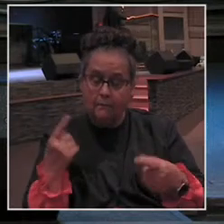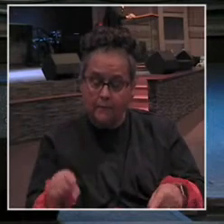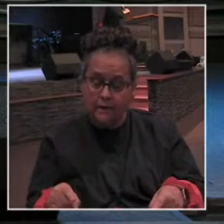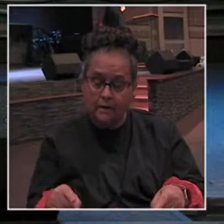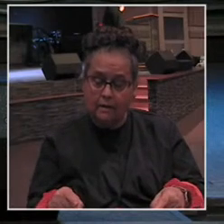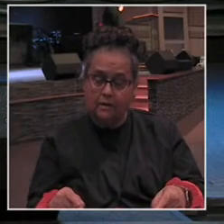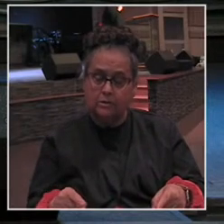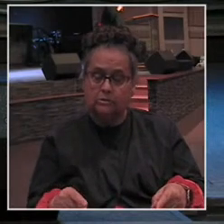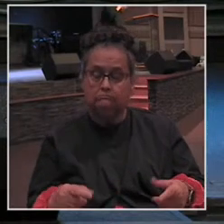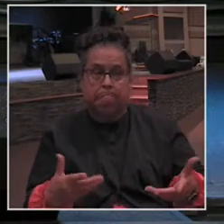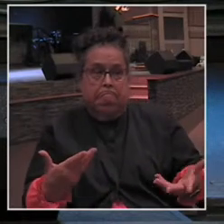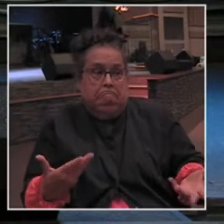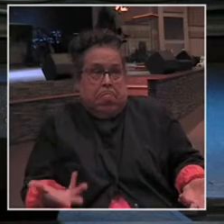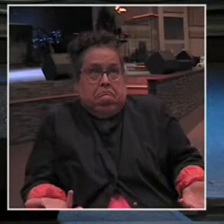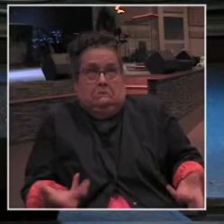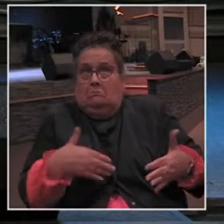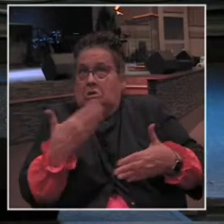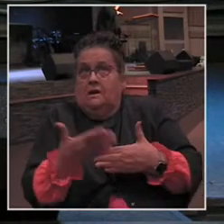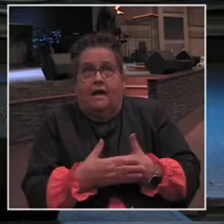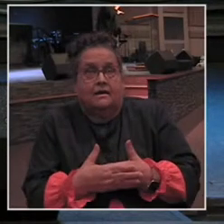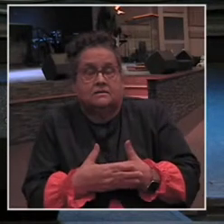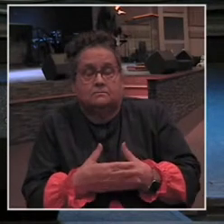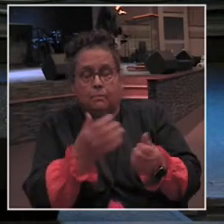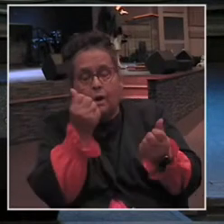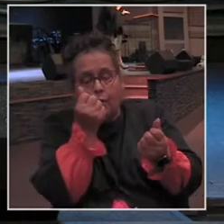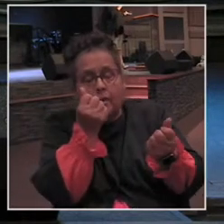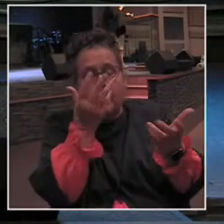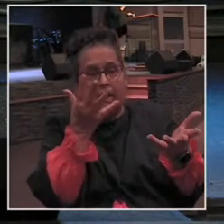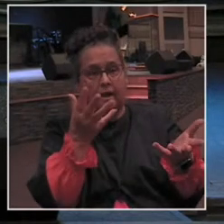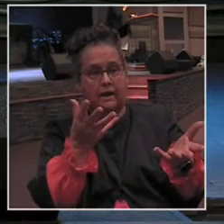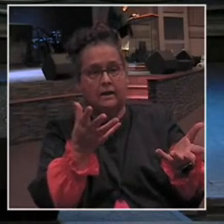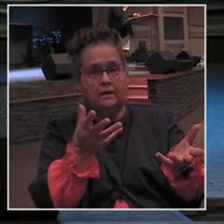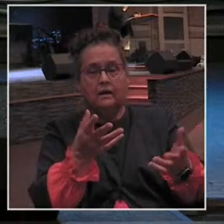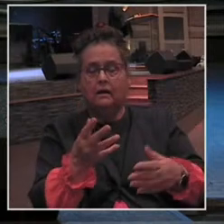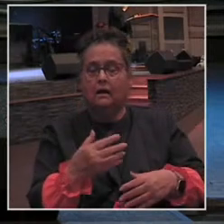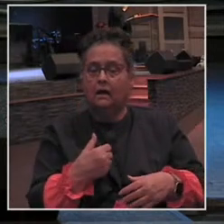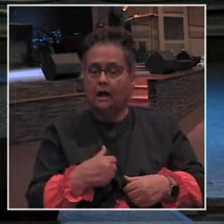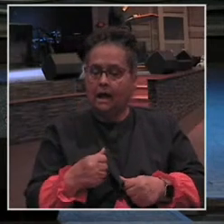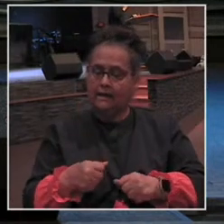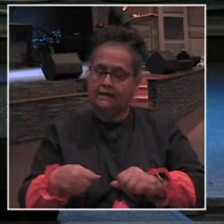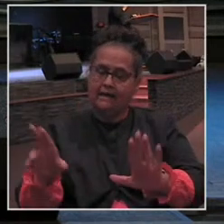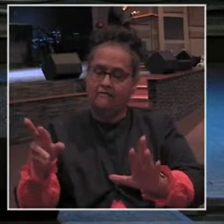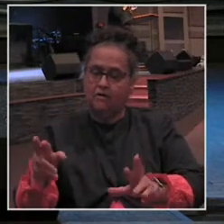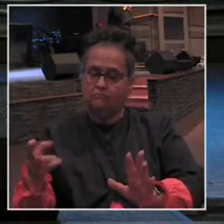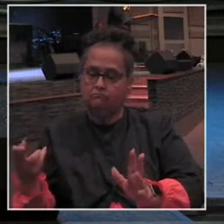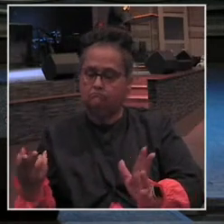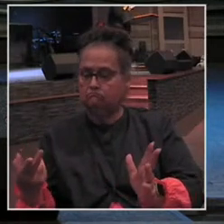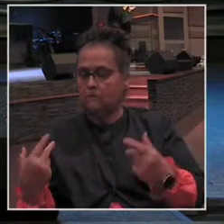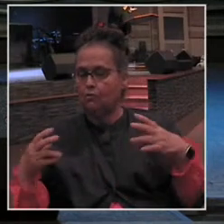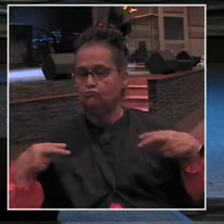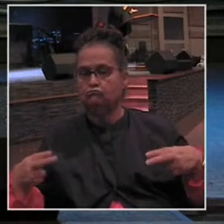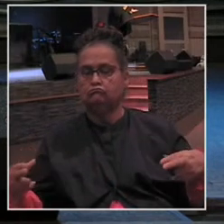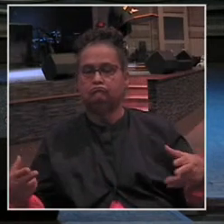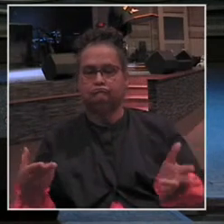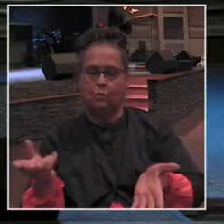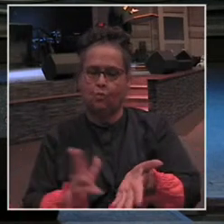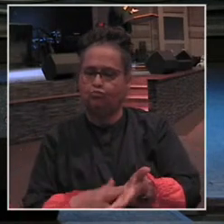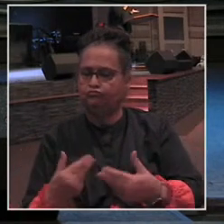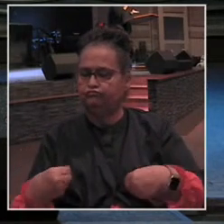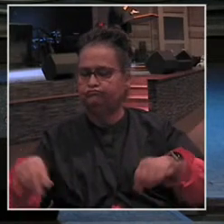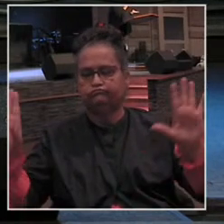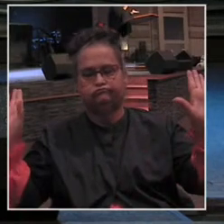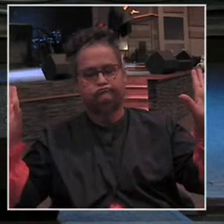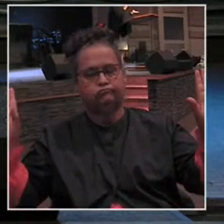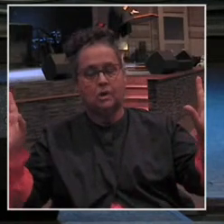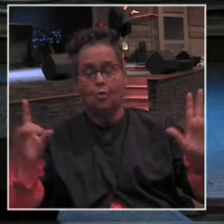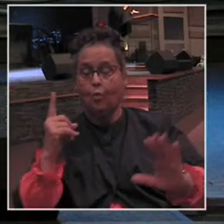So I had no indication of what would be next, but I just obeyed. I turned in my resignation, and I lived an entire year